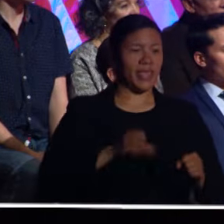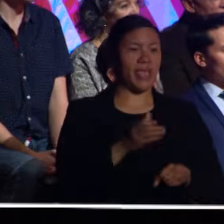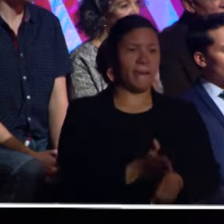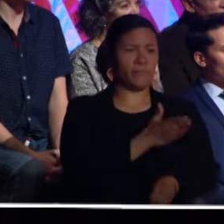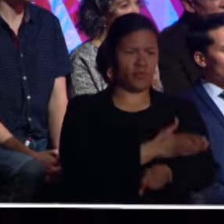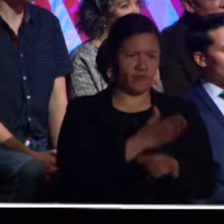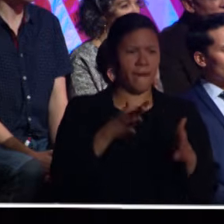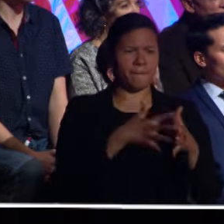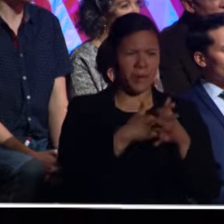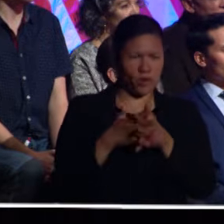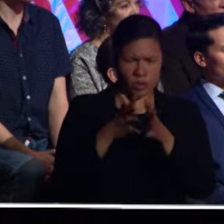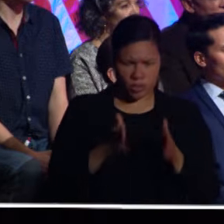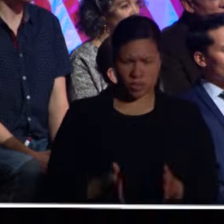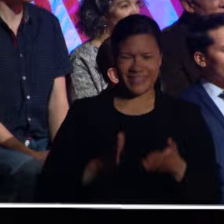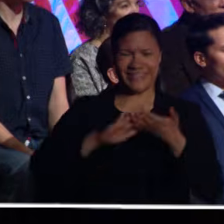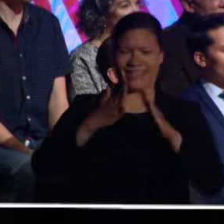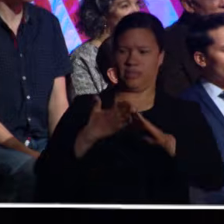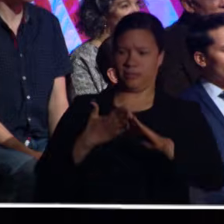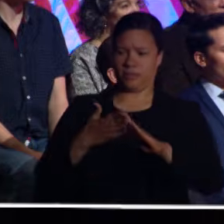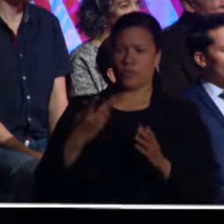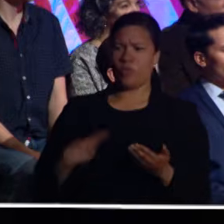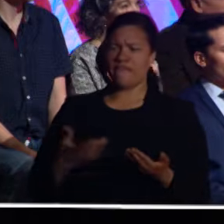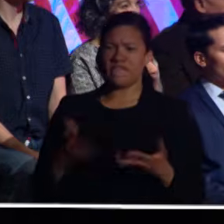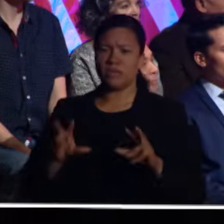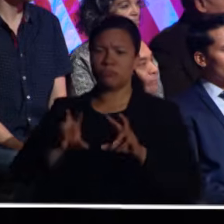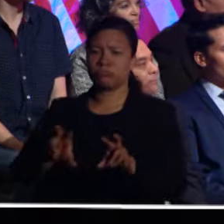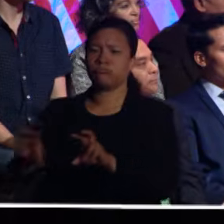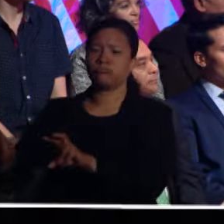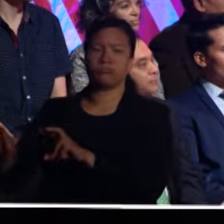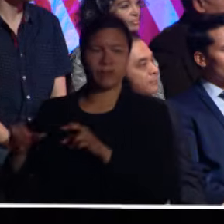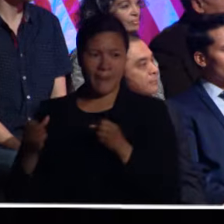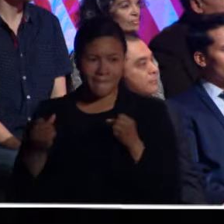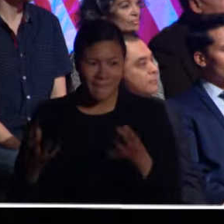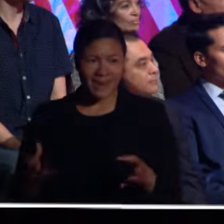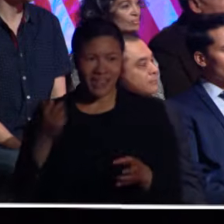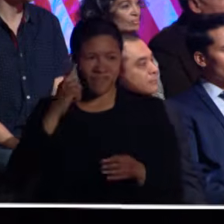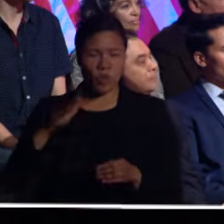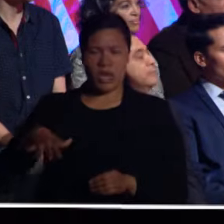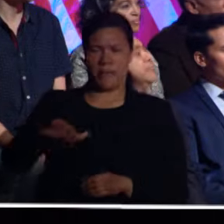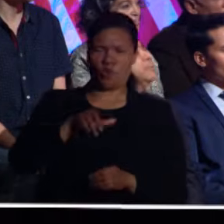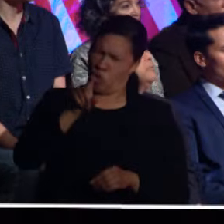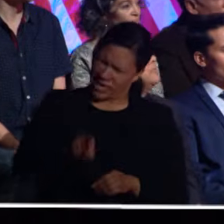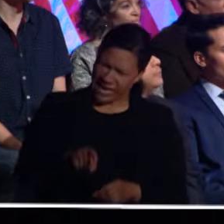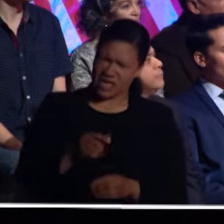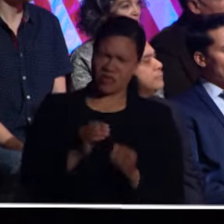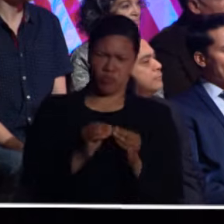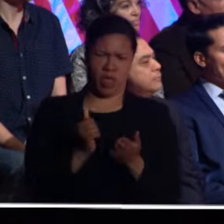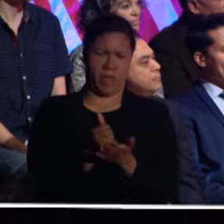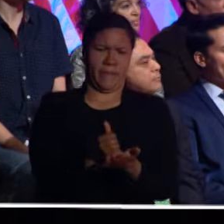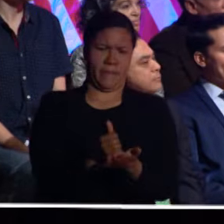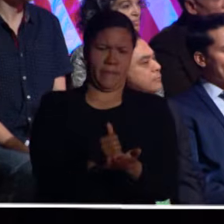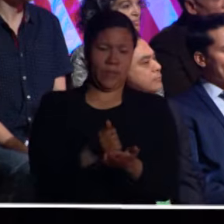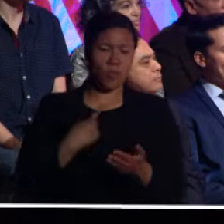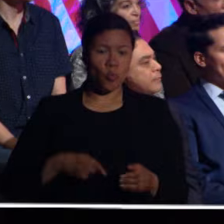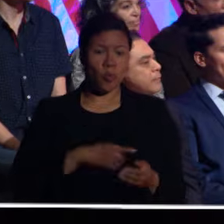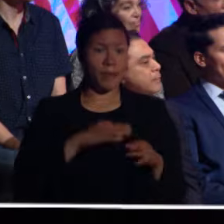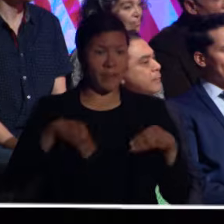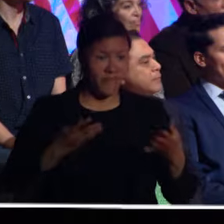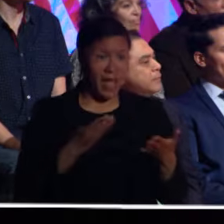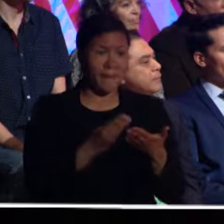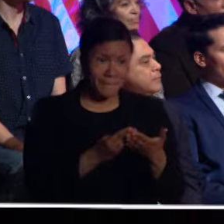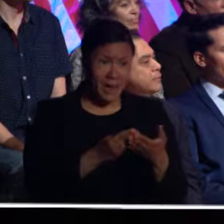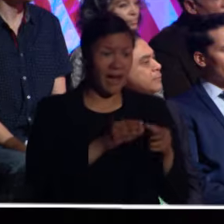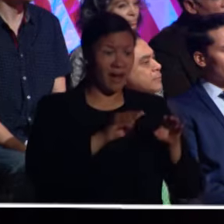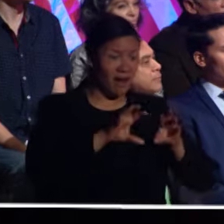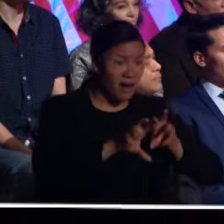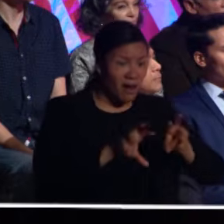made huge investments in the neighborhoods that need them the most. We funded, built, and cut the ribbon at the entertainment